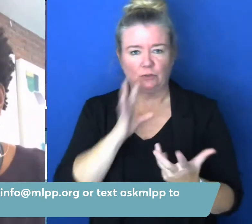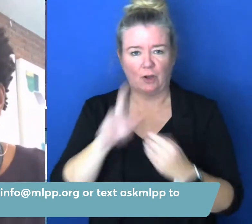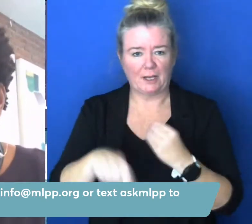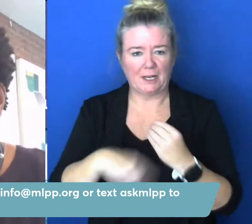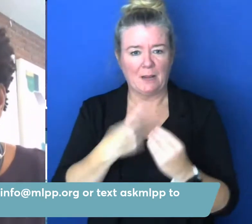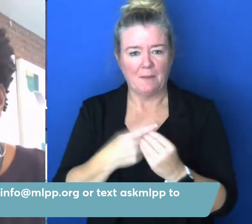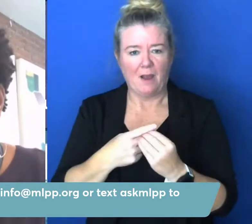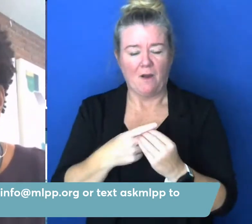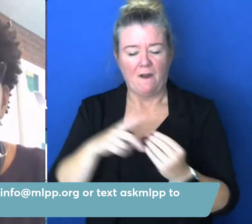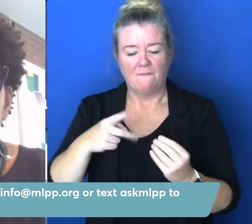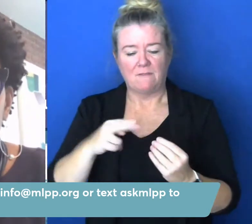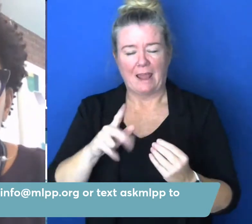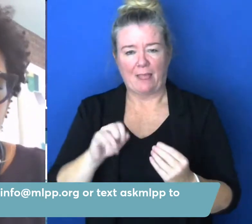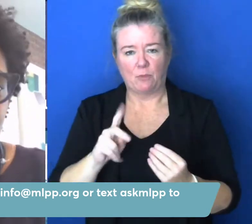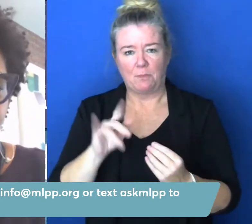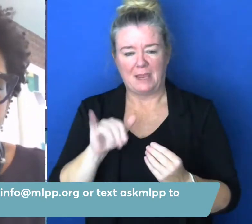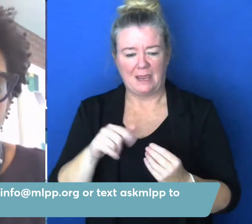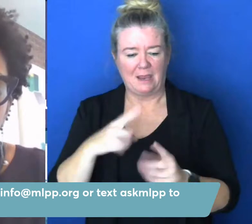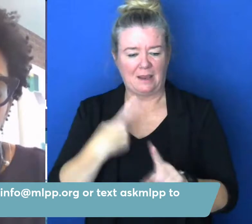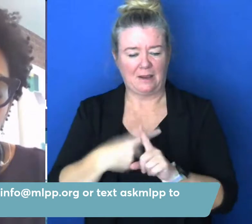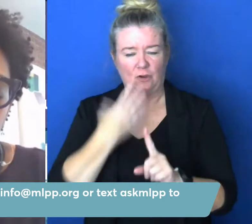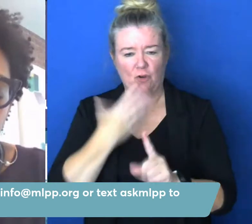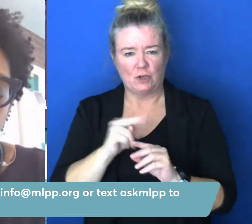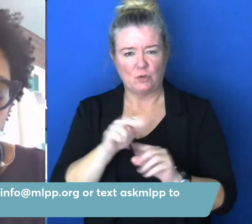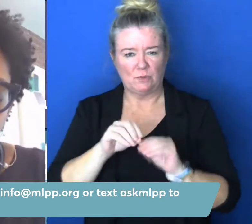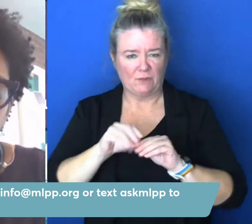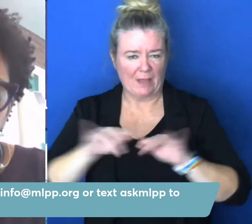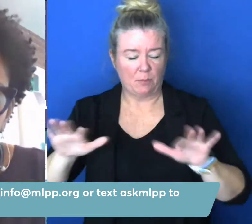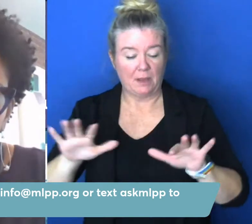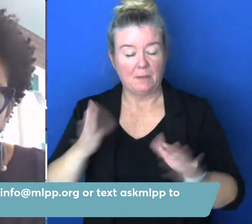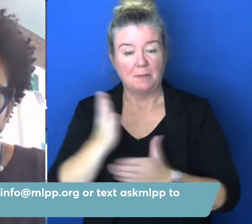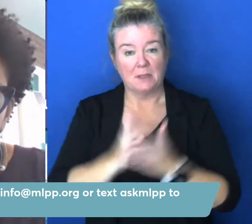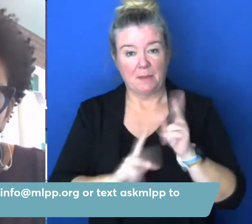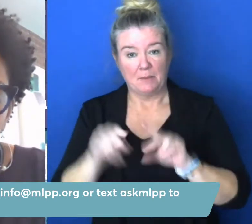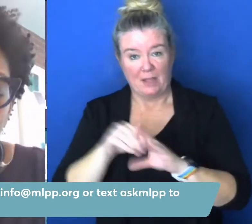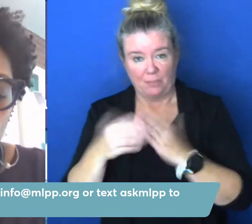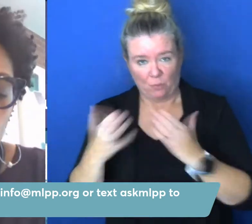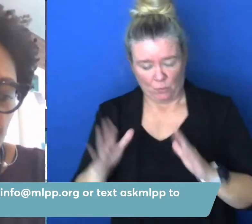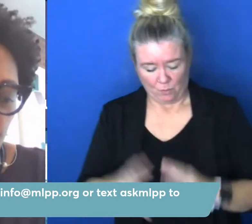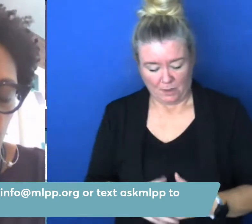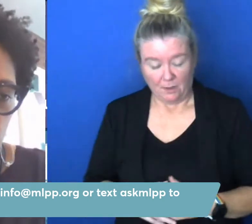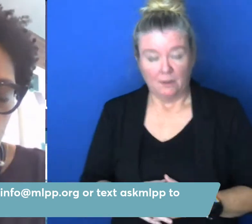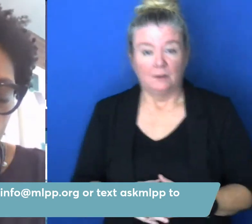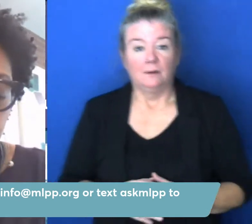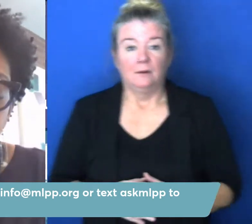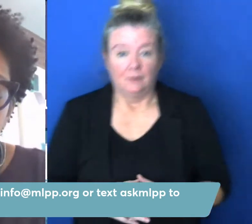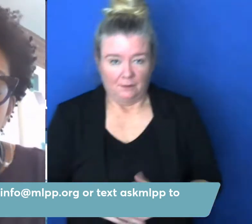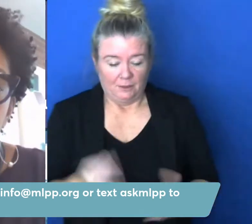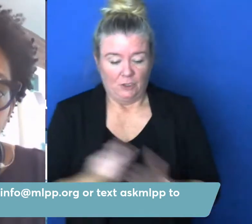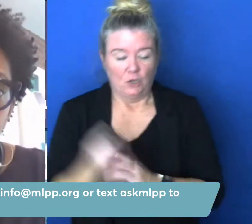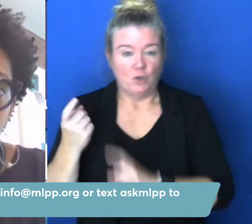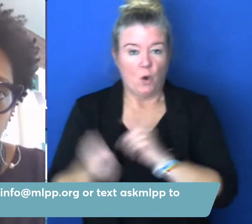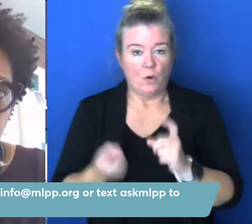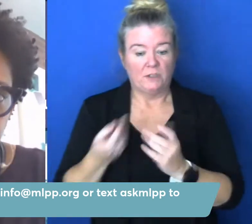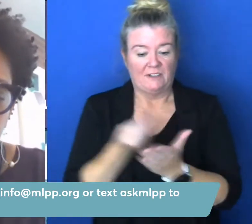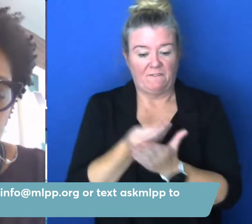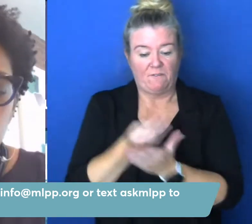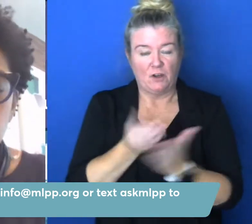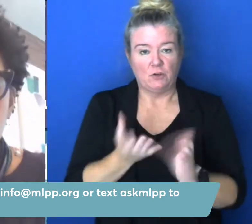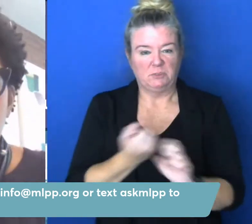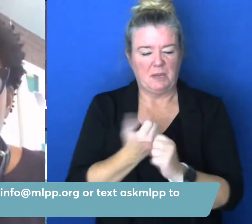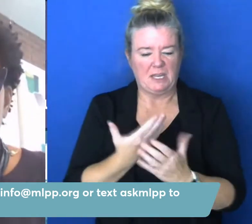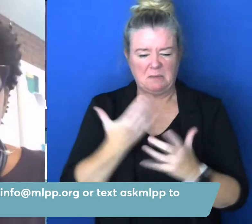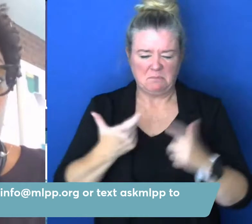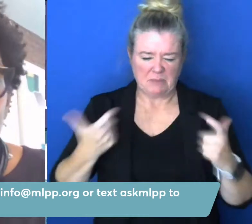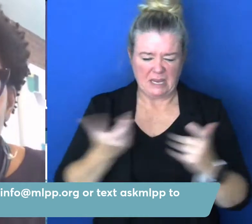about philanthropy. I'm sure there may be some in the room. donors and funders are making vital